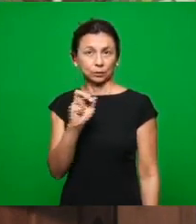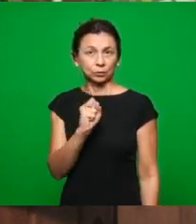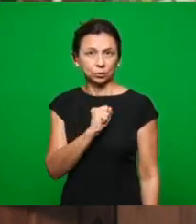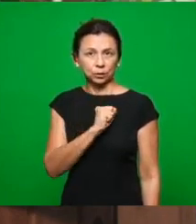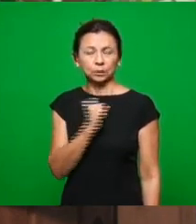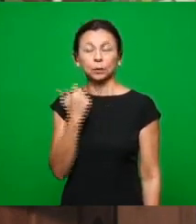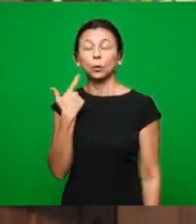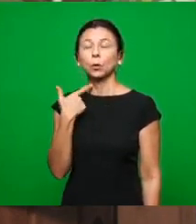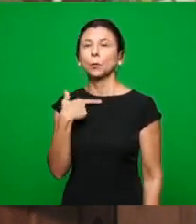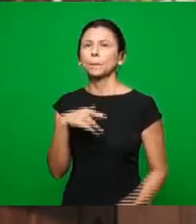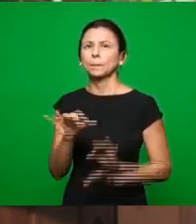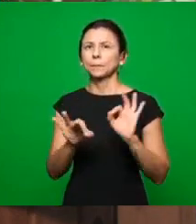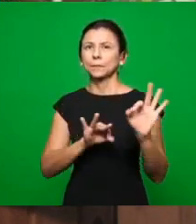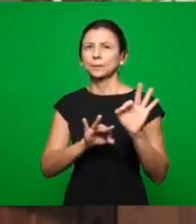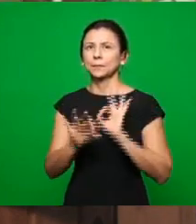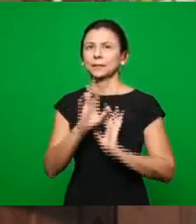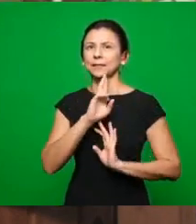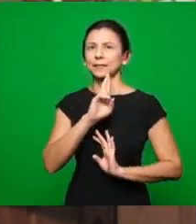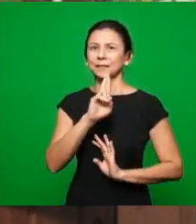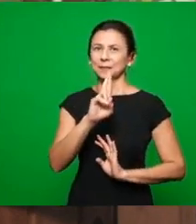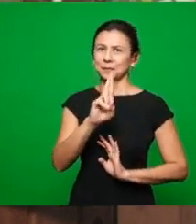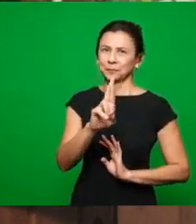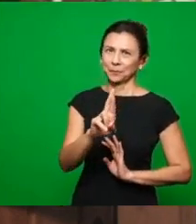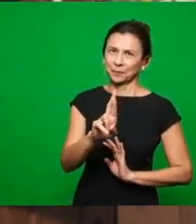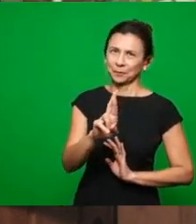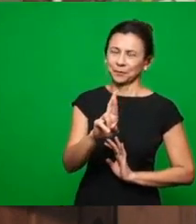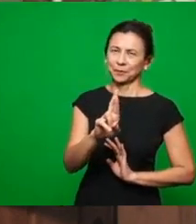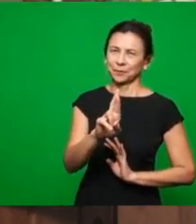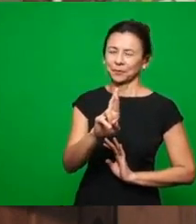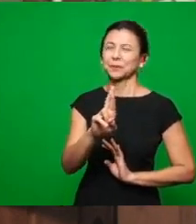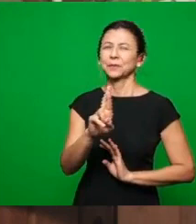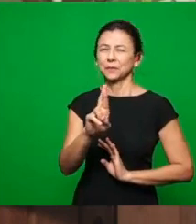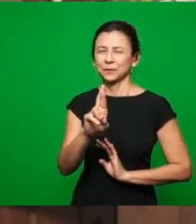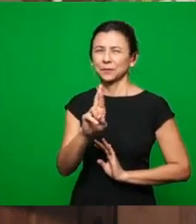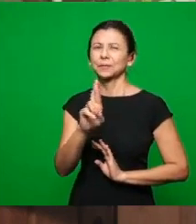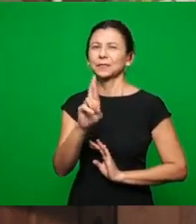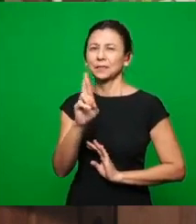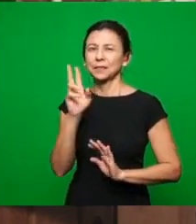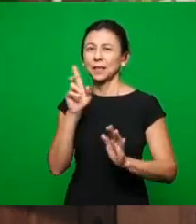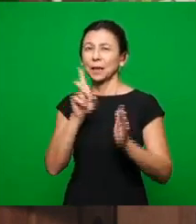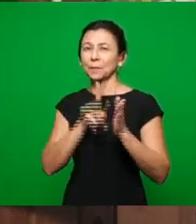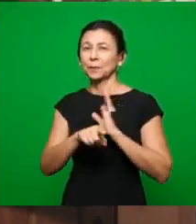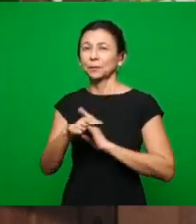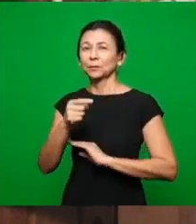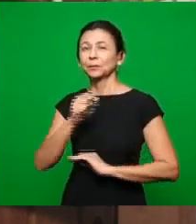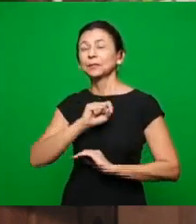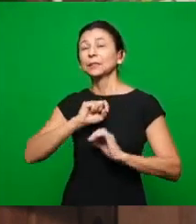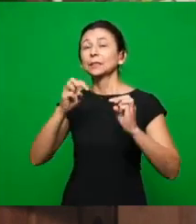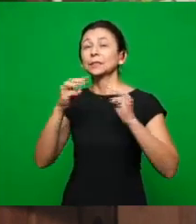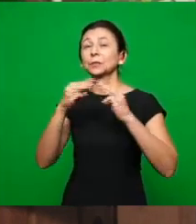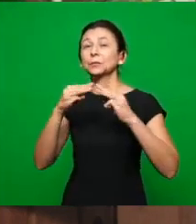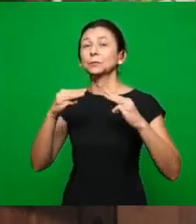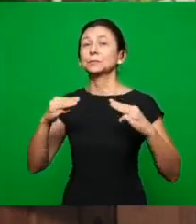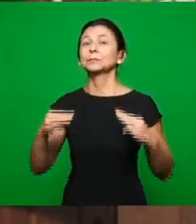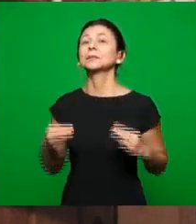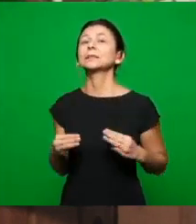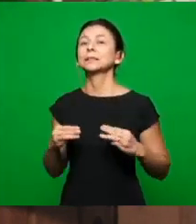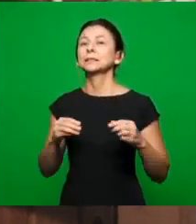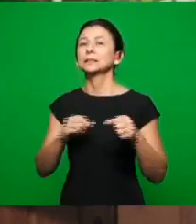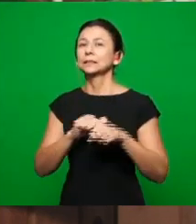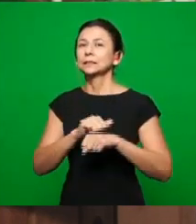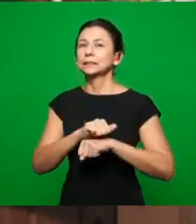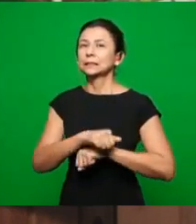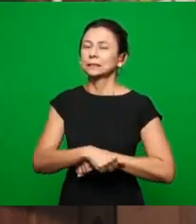they may be able to formulate an answer to that question that we asked in this other seminar,